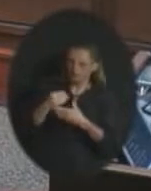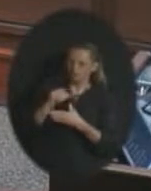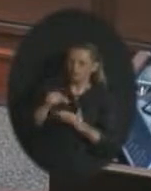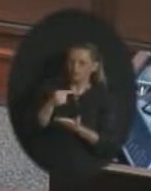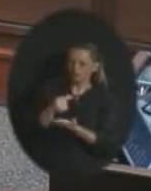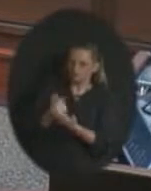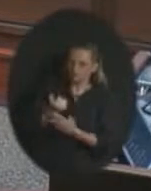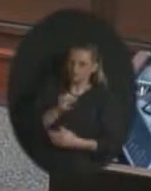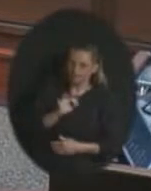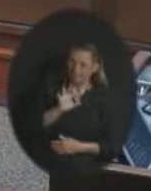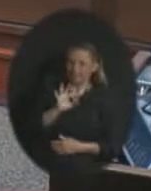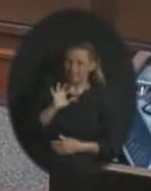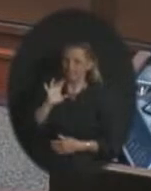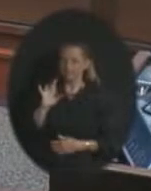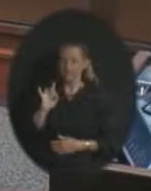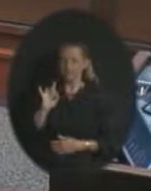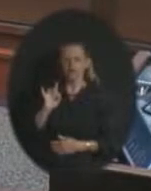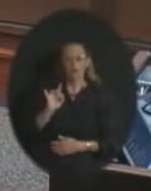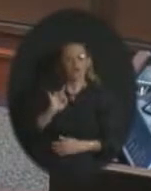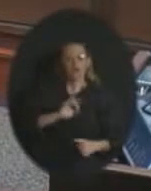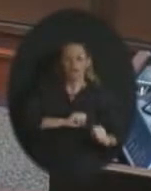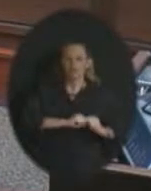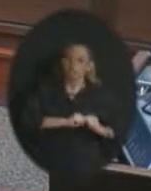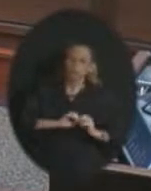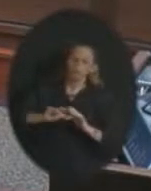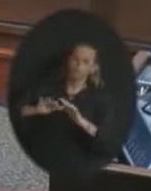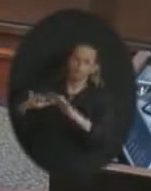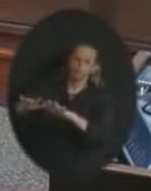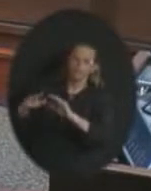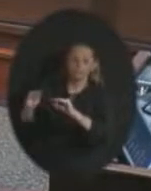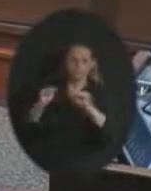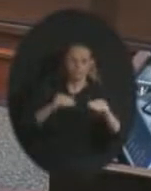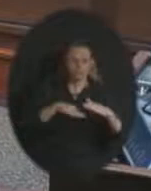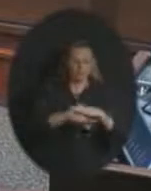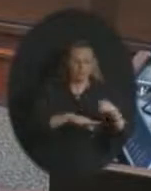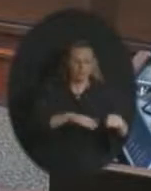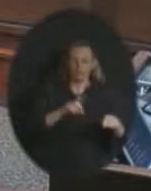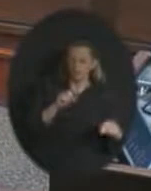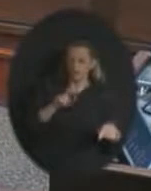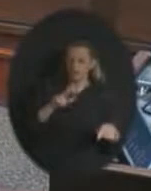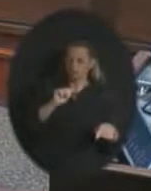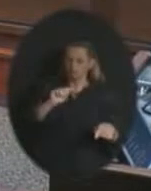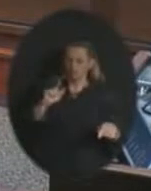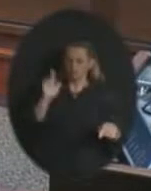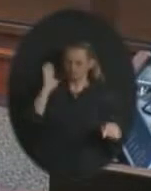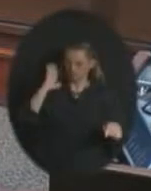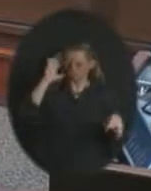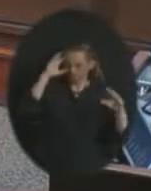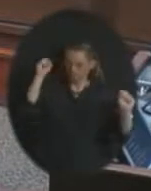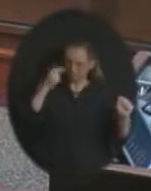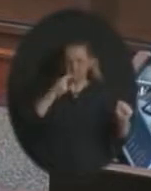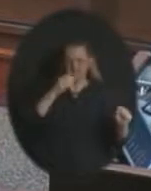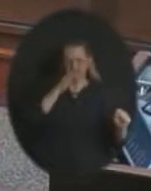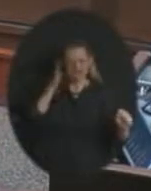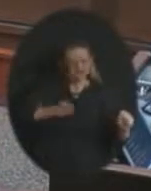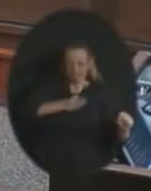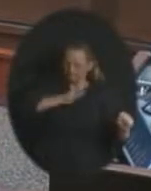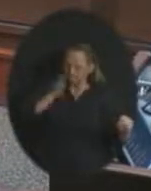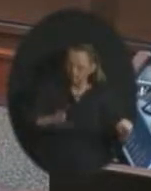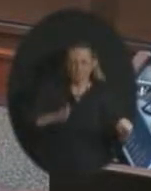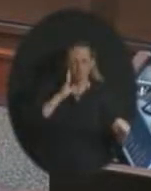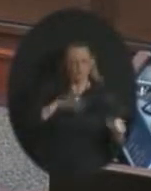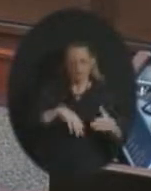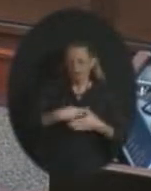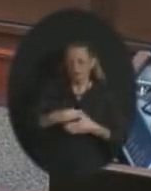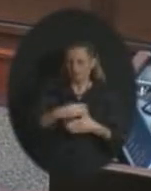got blown away, and they moved it inside. And Dr. All said she would never, ever have another outside graduation. And I still remember that. Yeah.